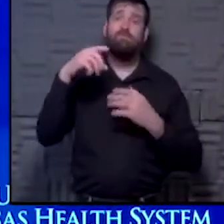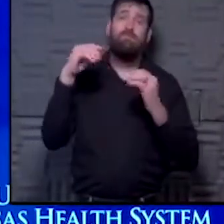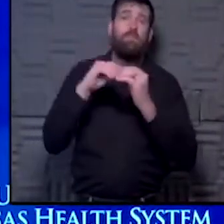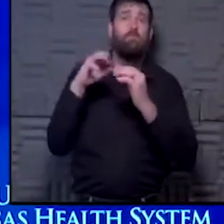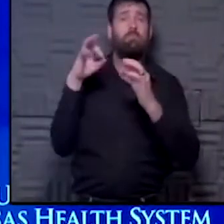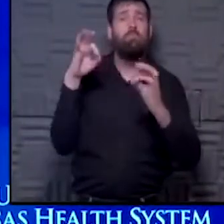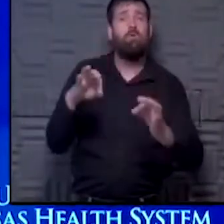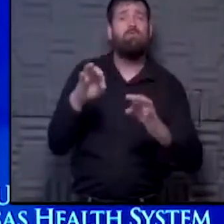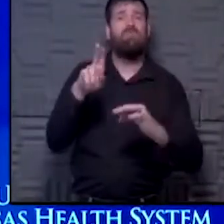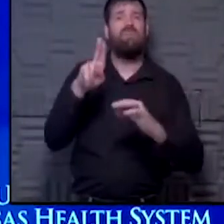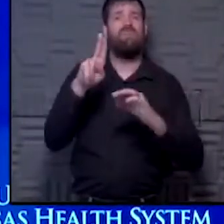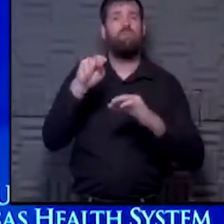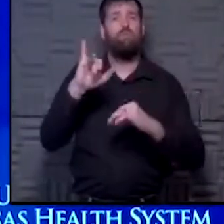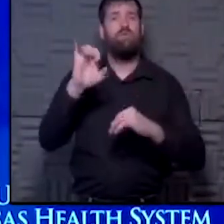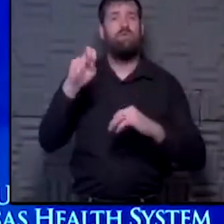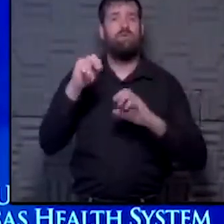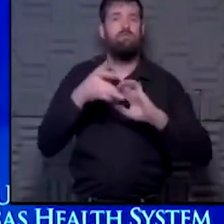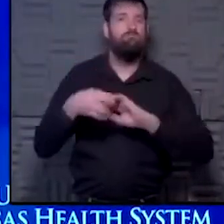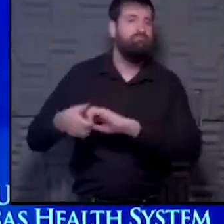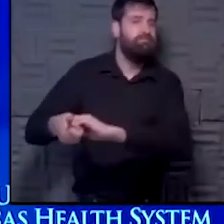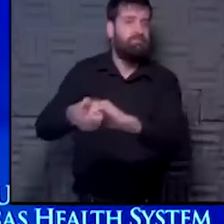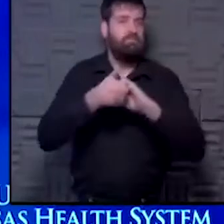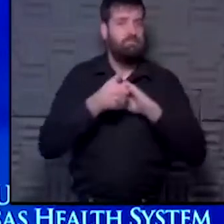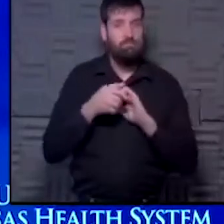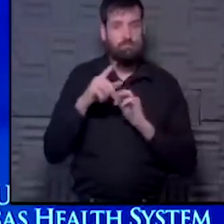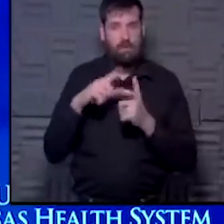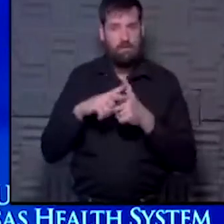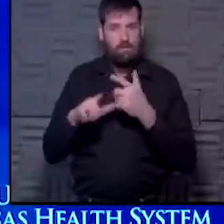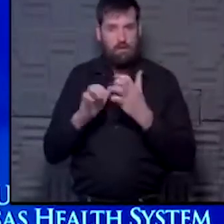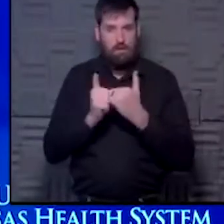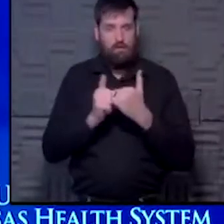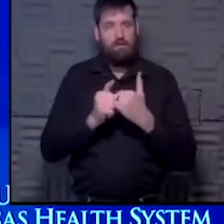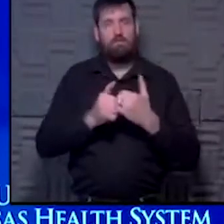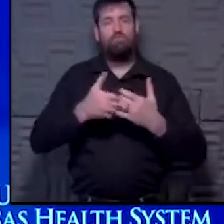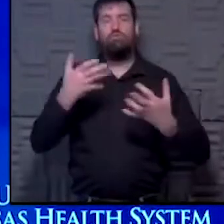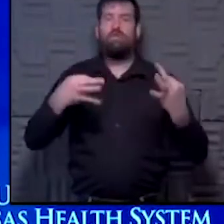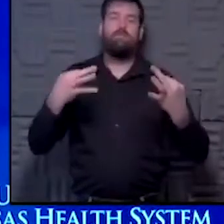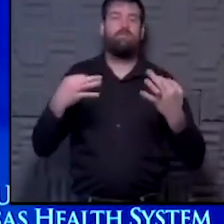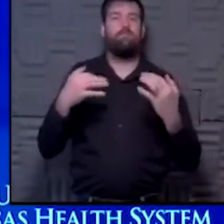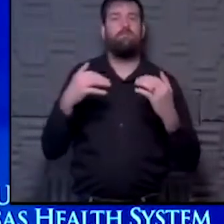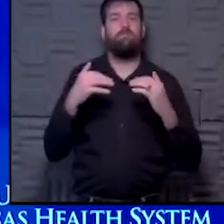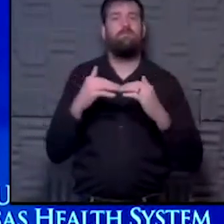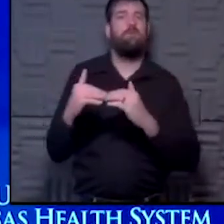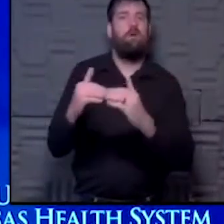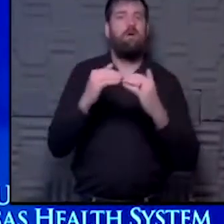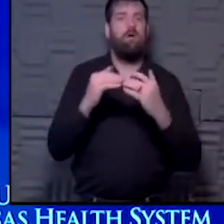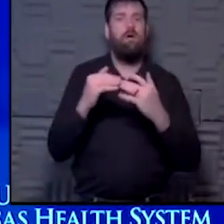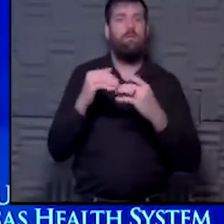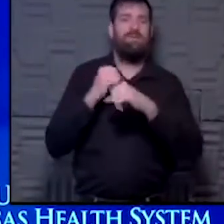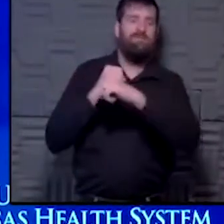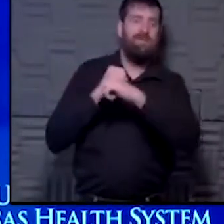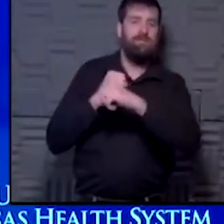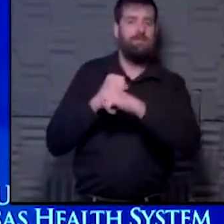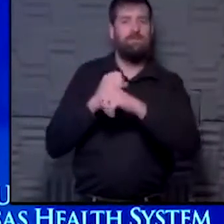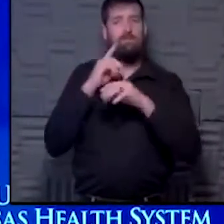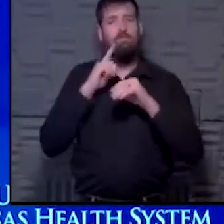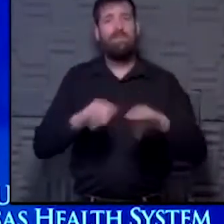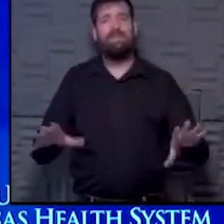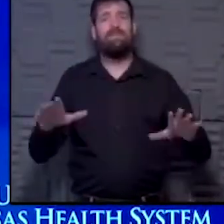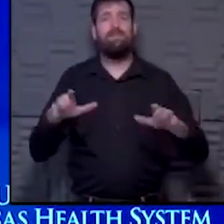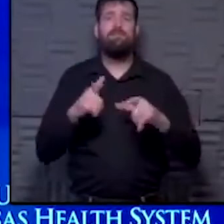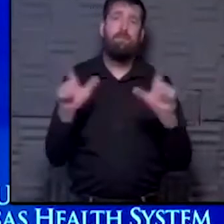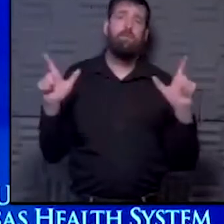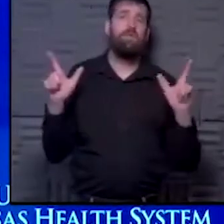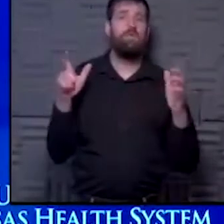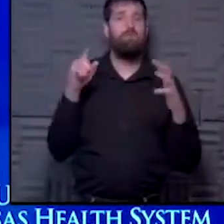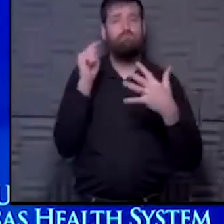perfect union. And then you look at the principles we try to do it, right? Justice, common defense, the general welfare, blessings of liberty.